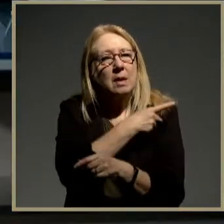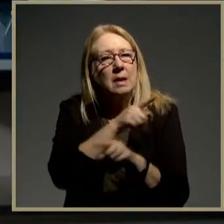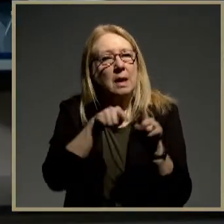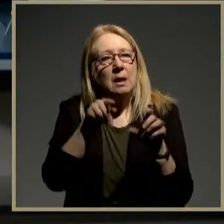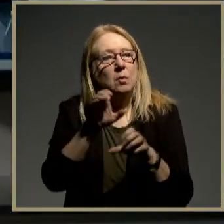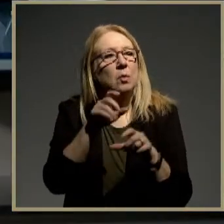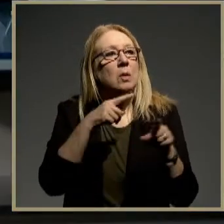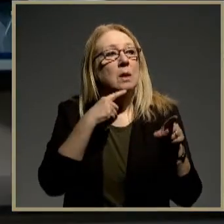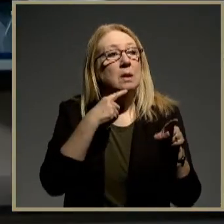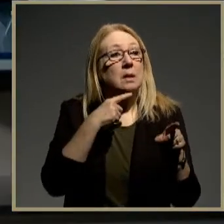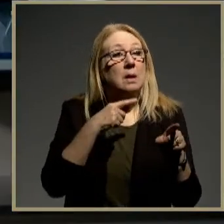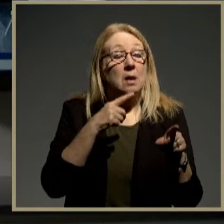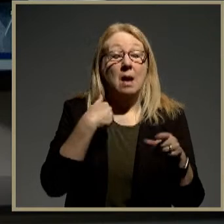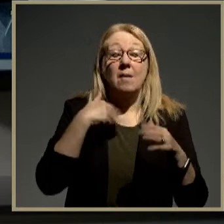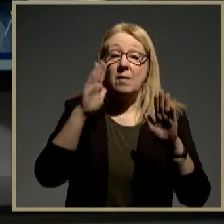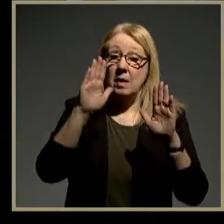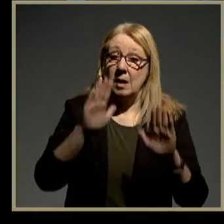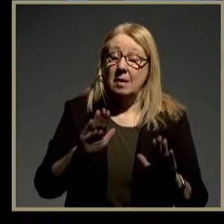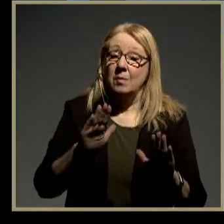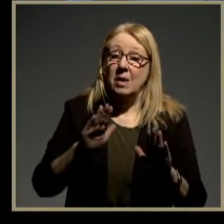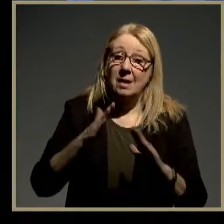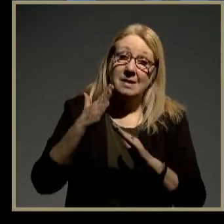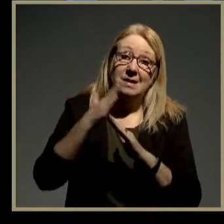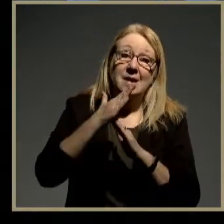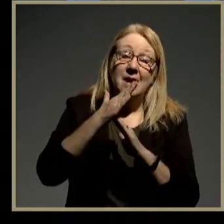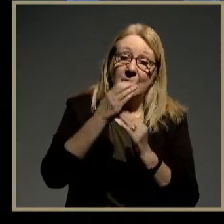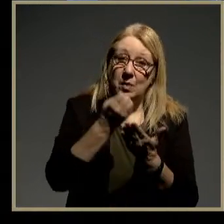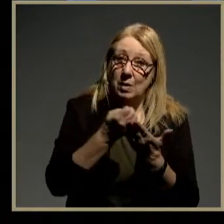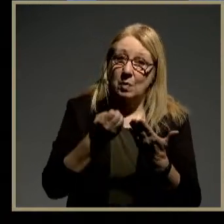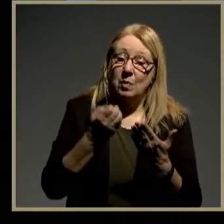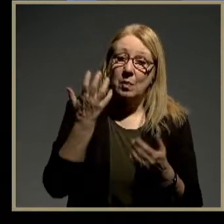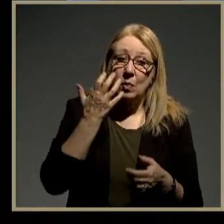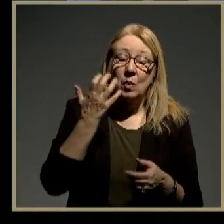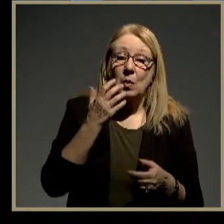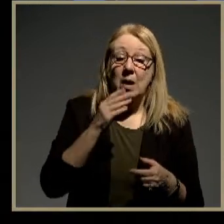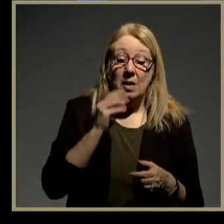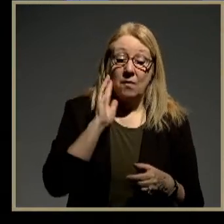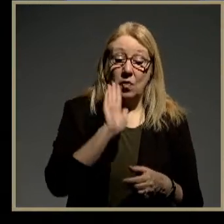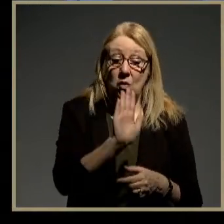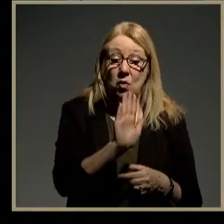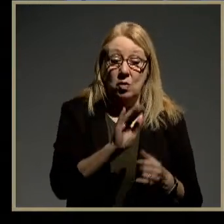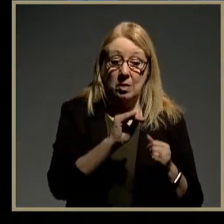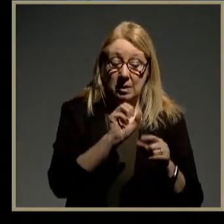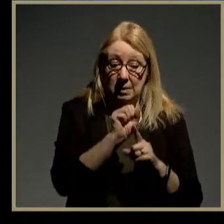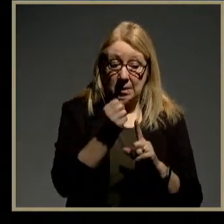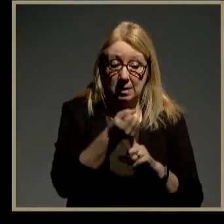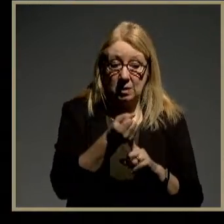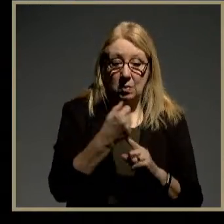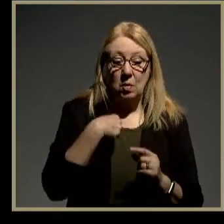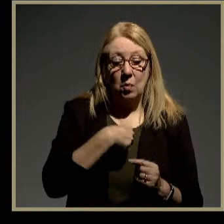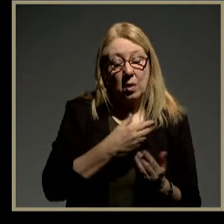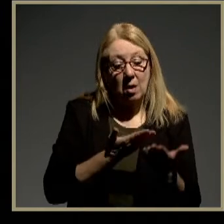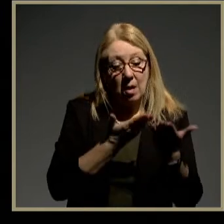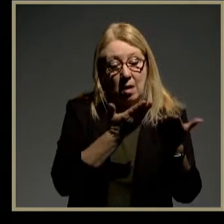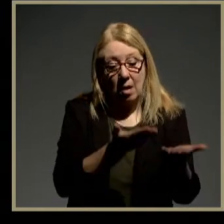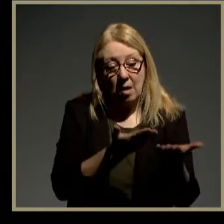first of all, we have some pretty incredible state-of-the-art equipment. In her instance, we offered a load-reducing